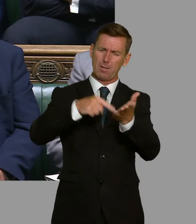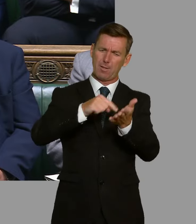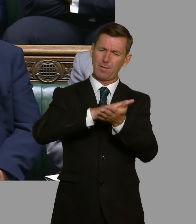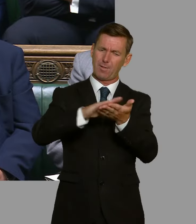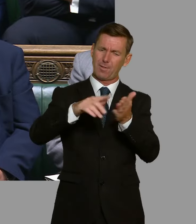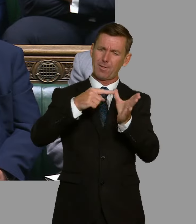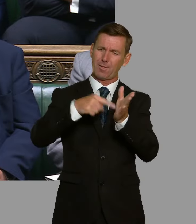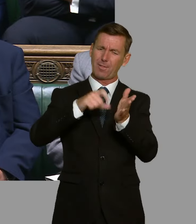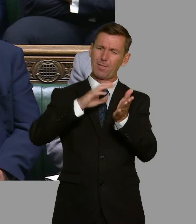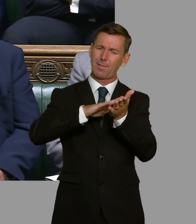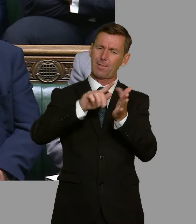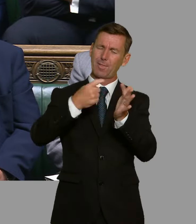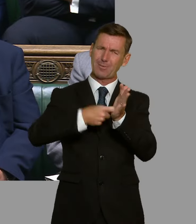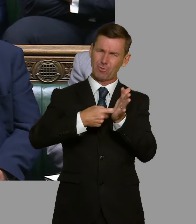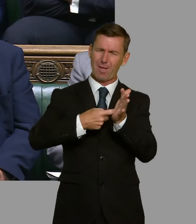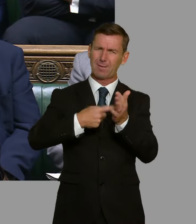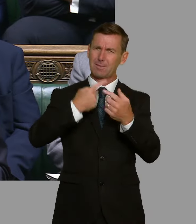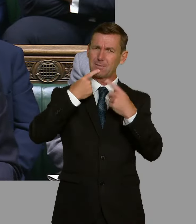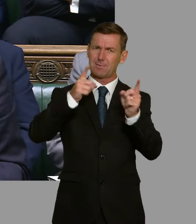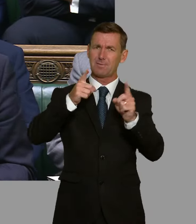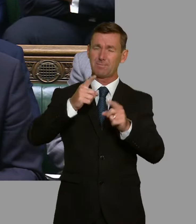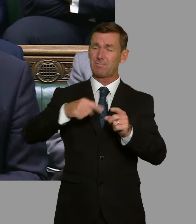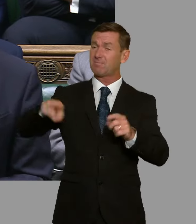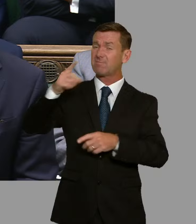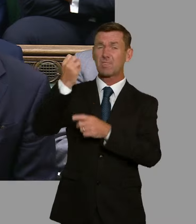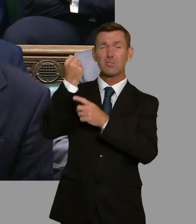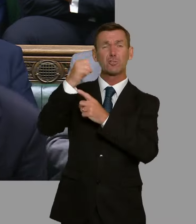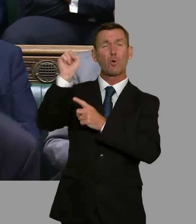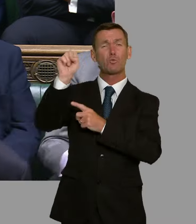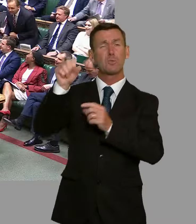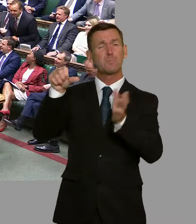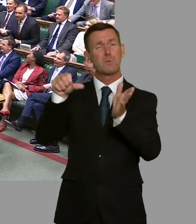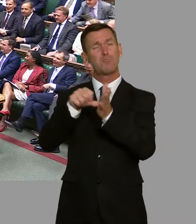that eventually you run out of other people's money to spend.